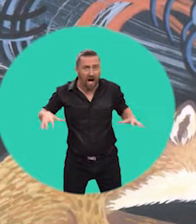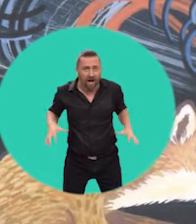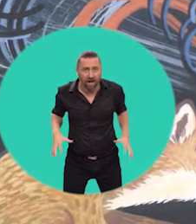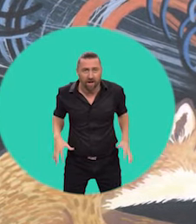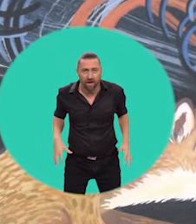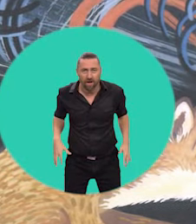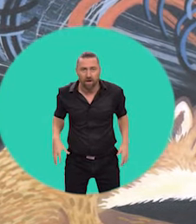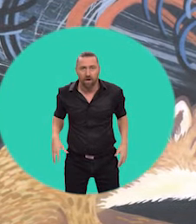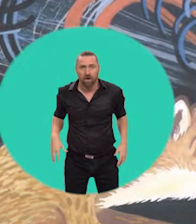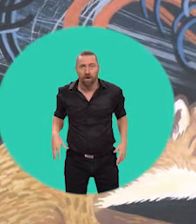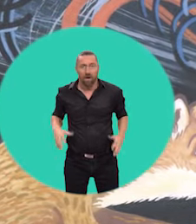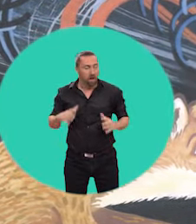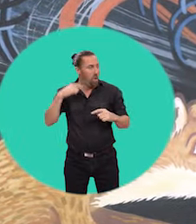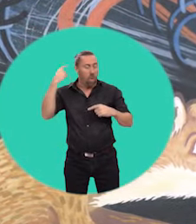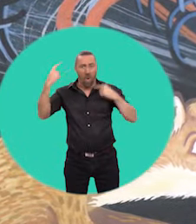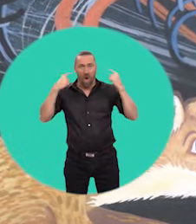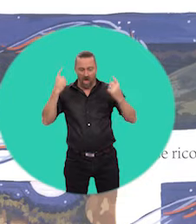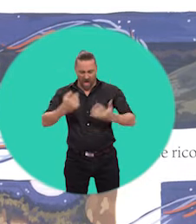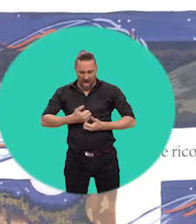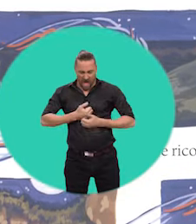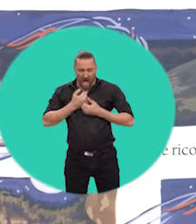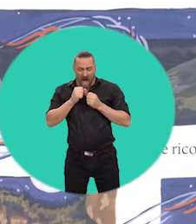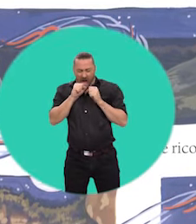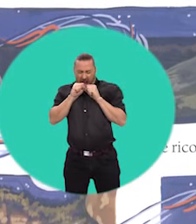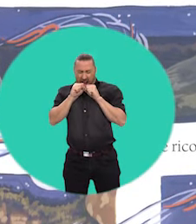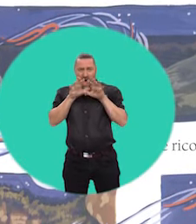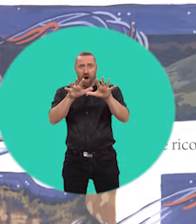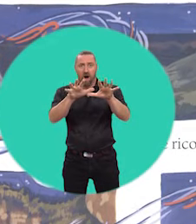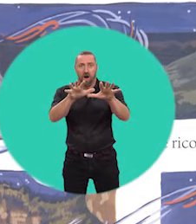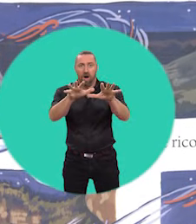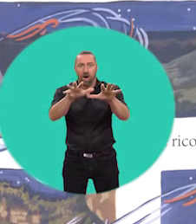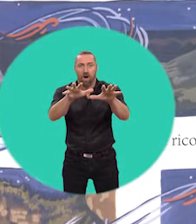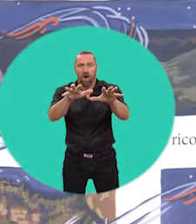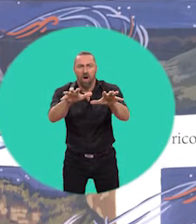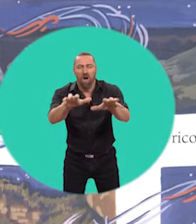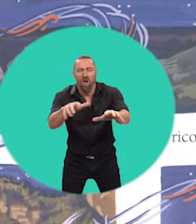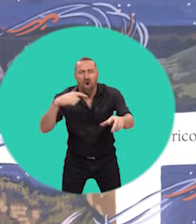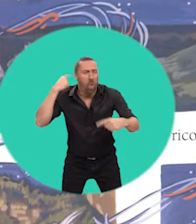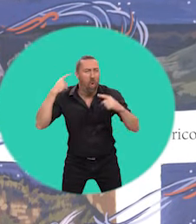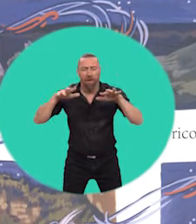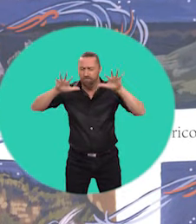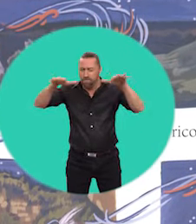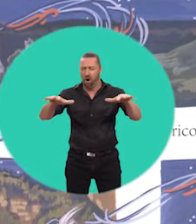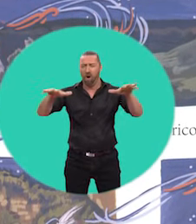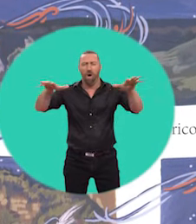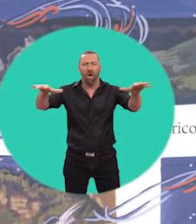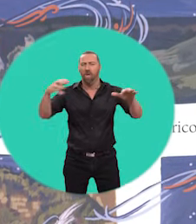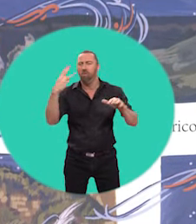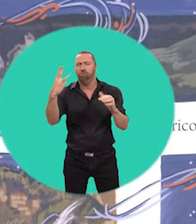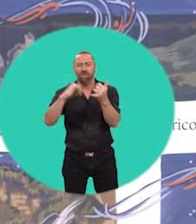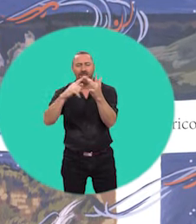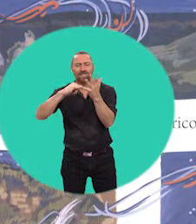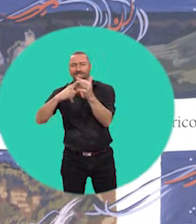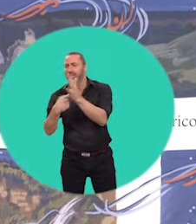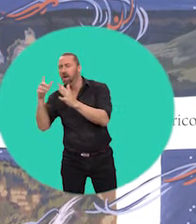All at once, the sounds came out. The noise ricocheted off the three sisters